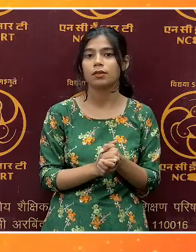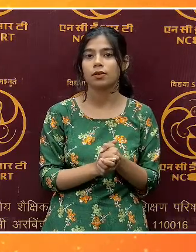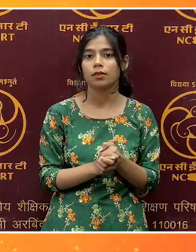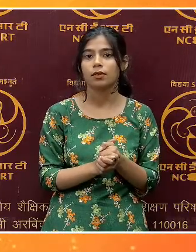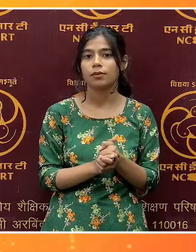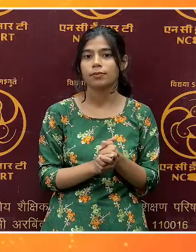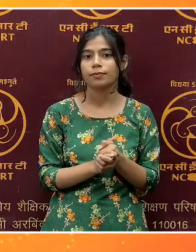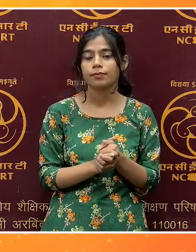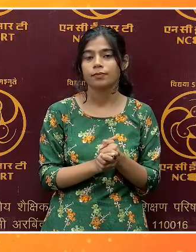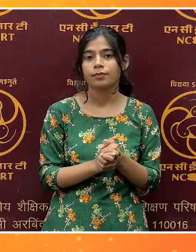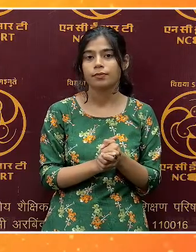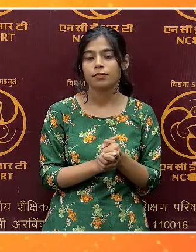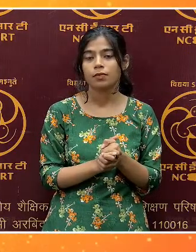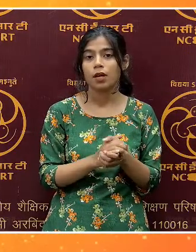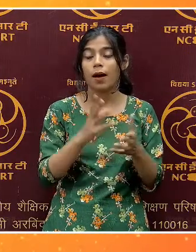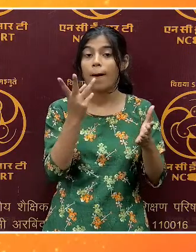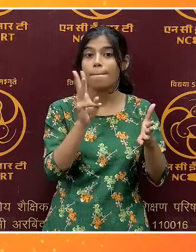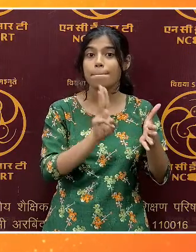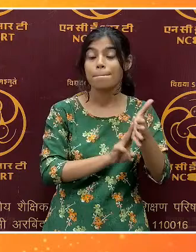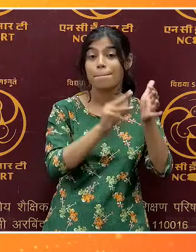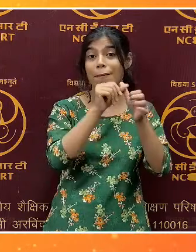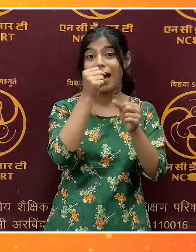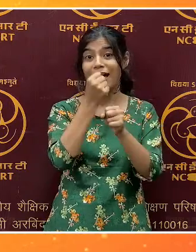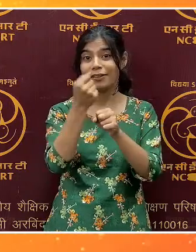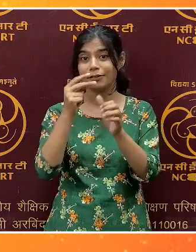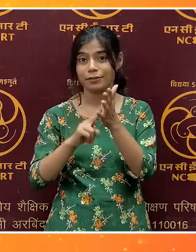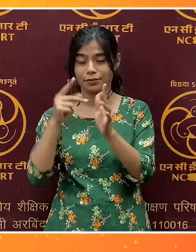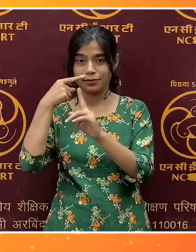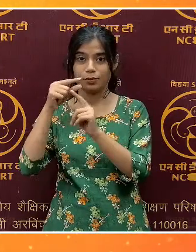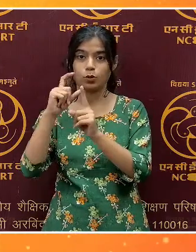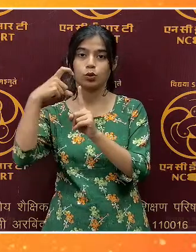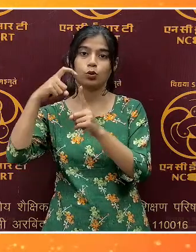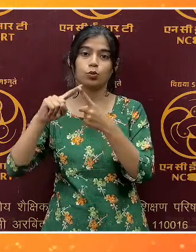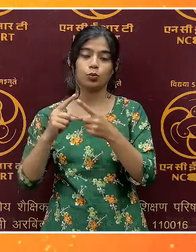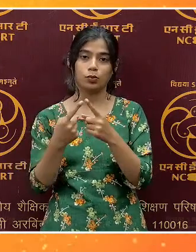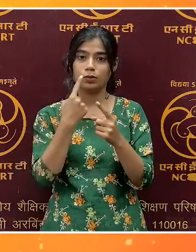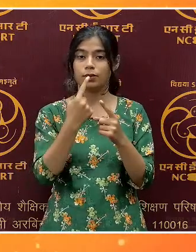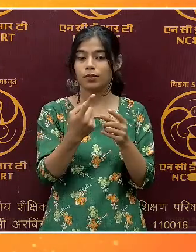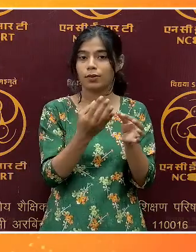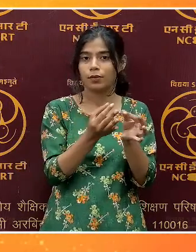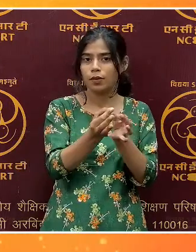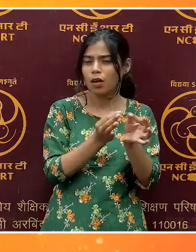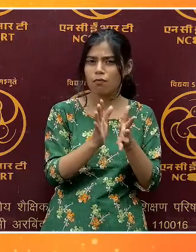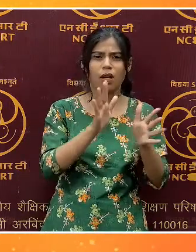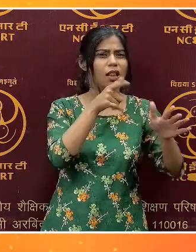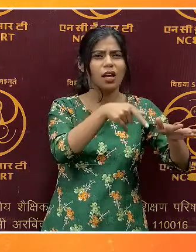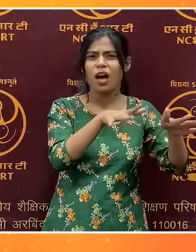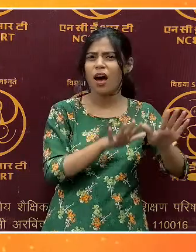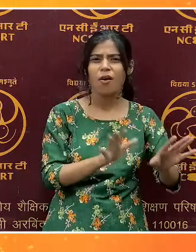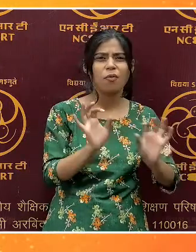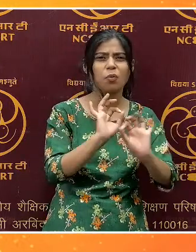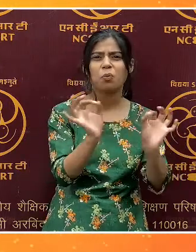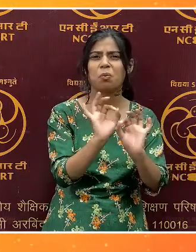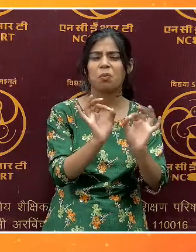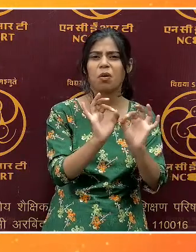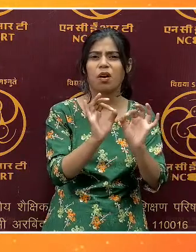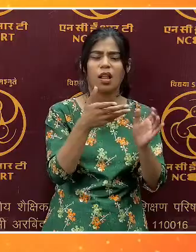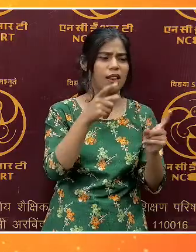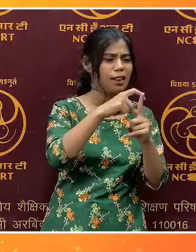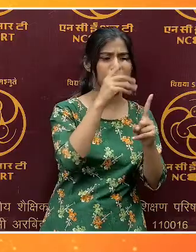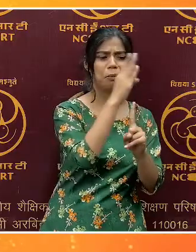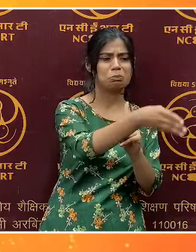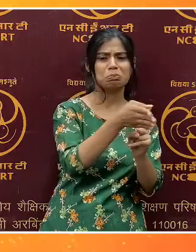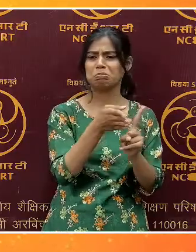of their magnitude alone, they are called scalars. They do not have any sense of